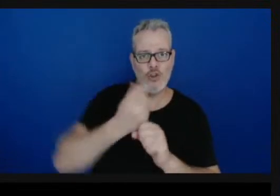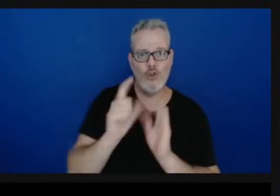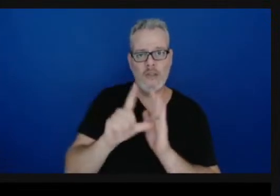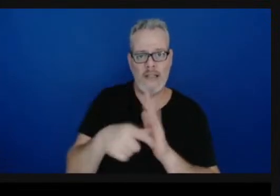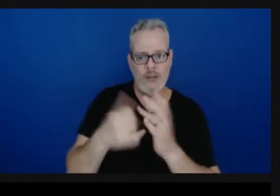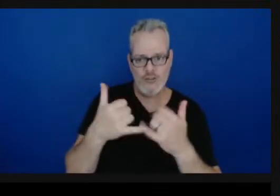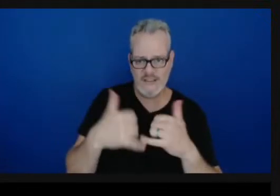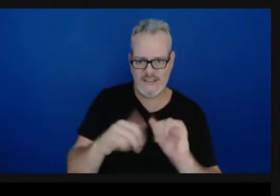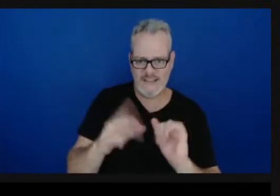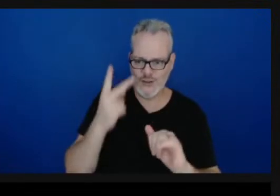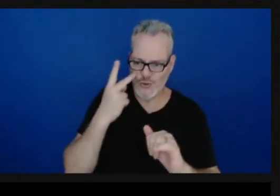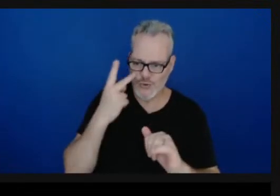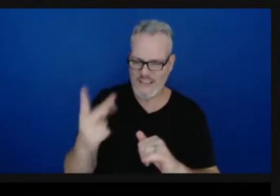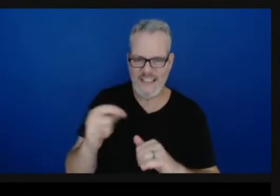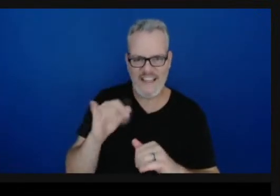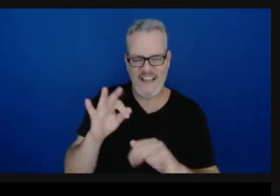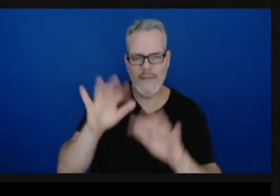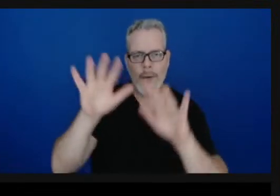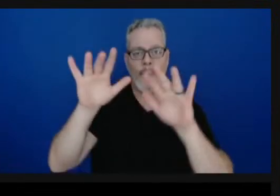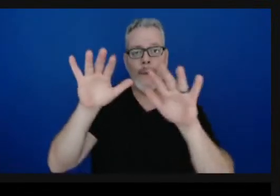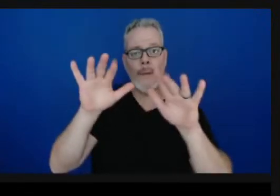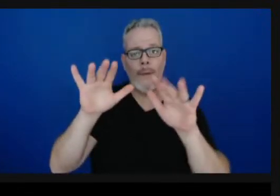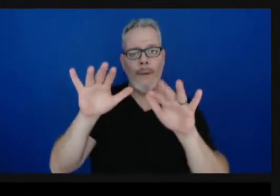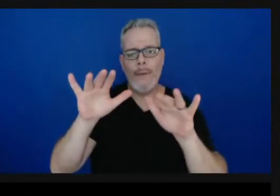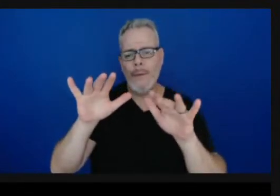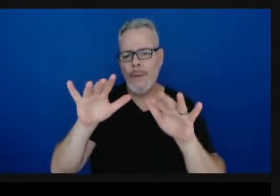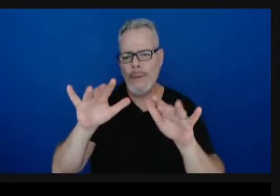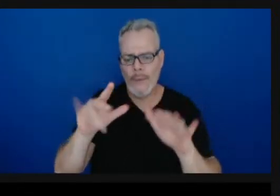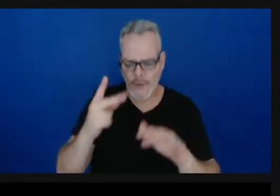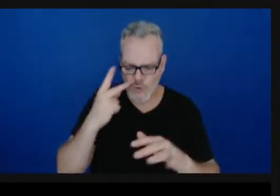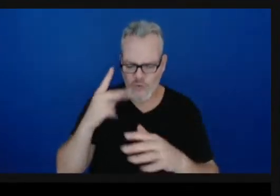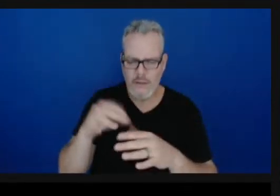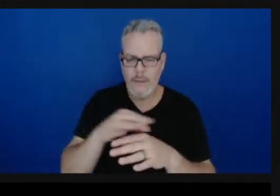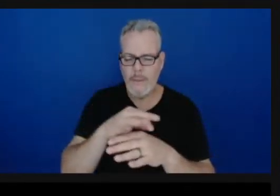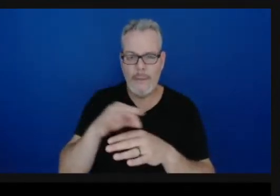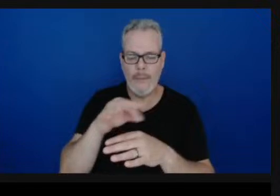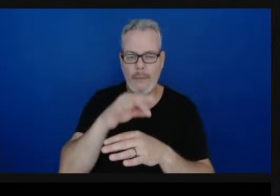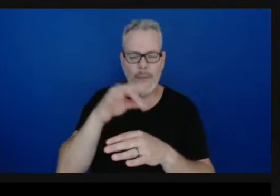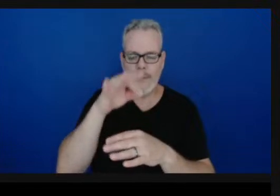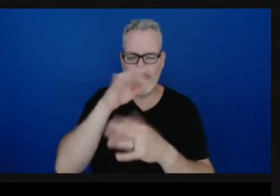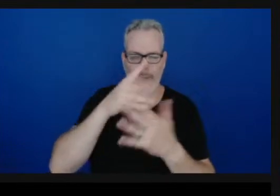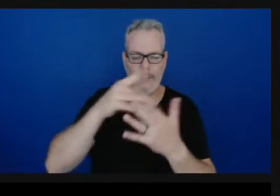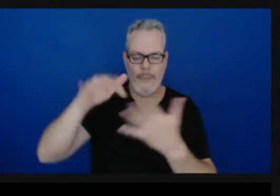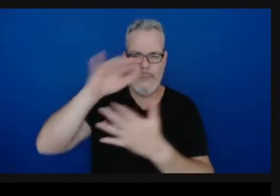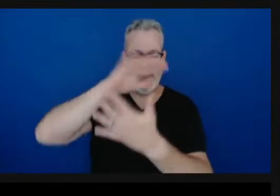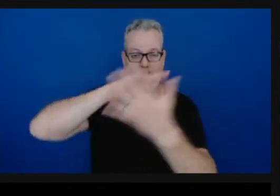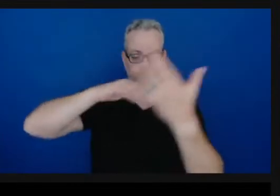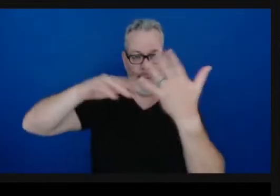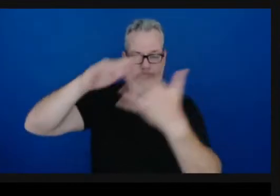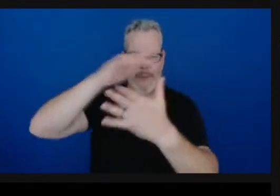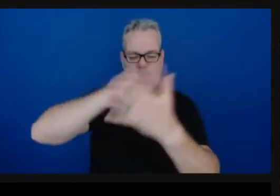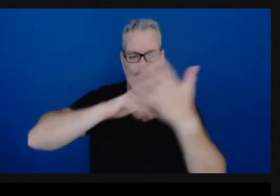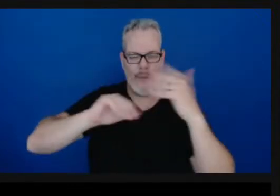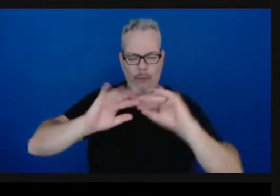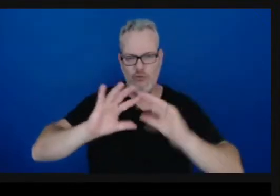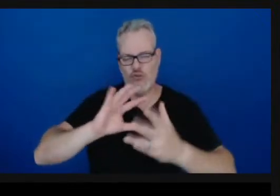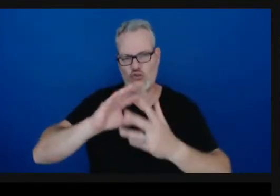yeah. You get the dew point at the right spot, and there'll be a steaming mess like all of them.